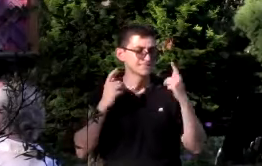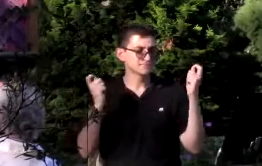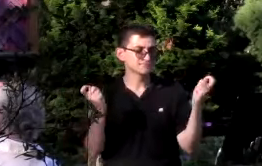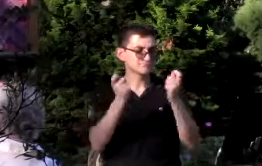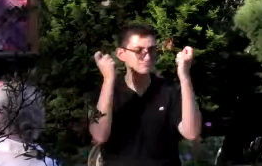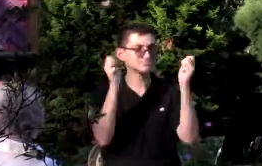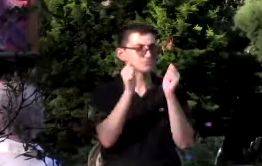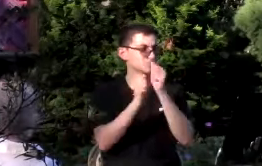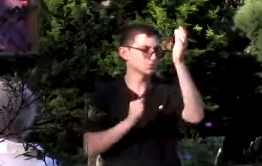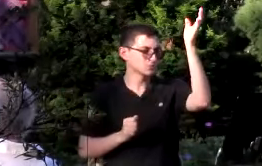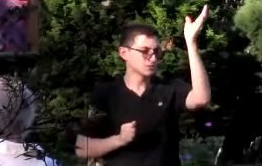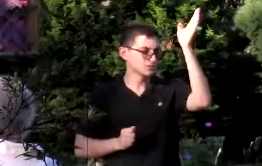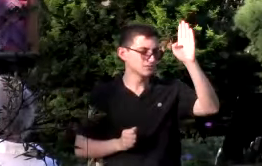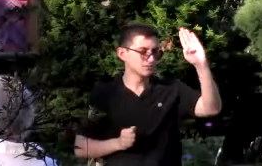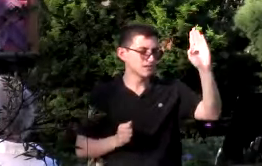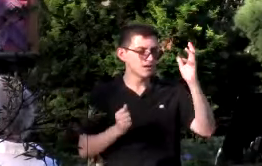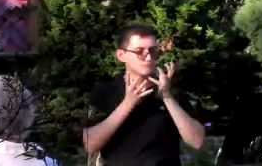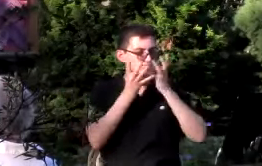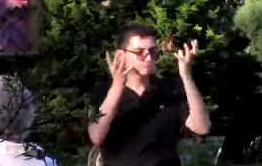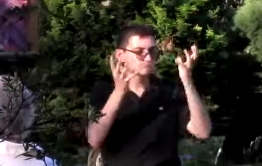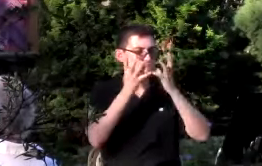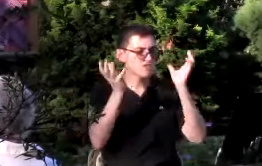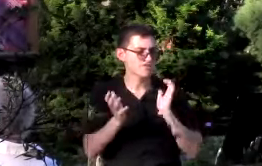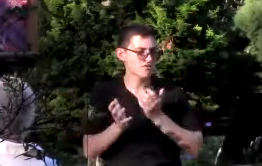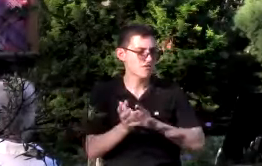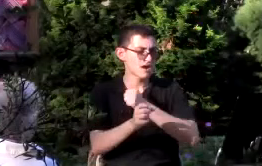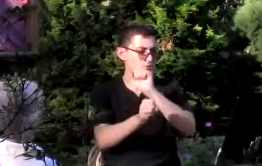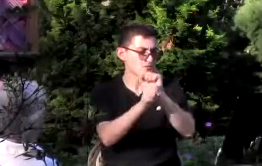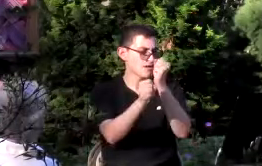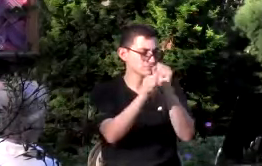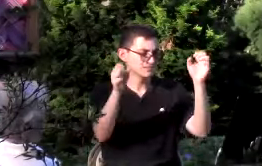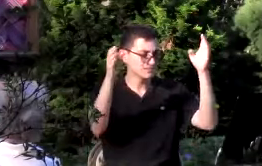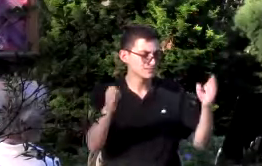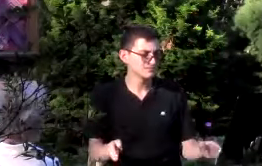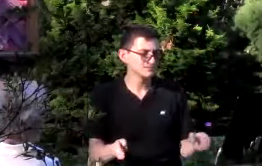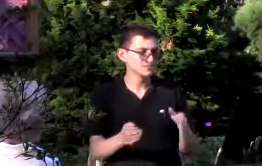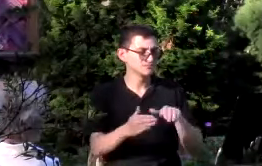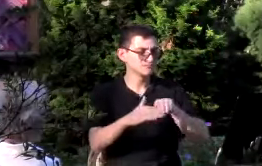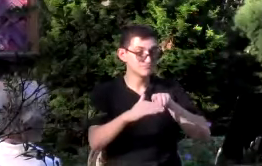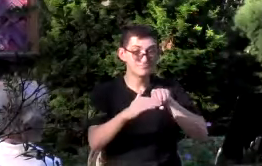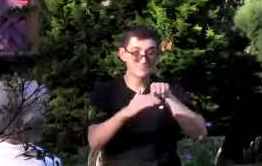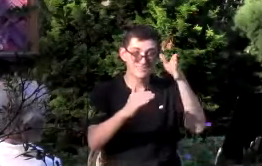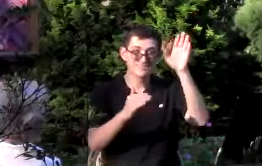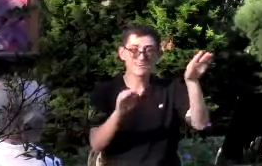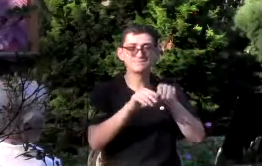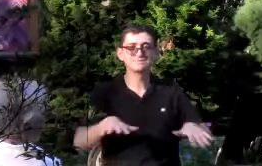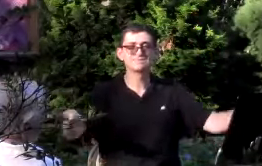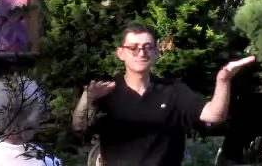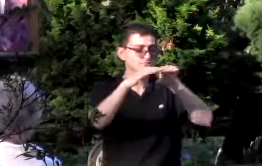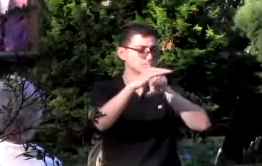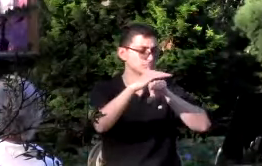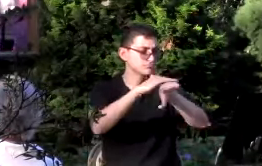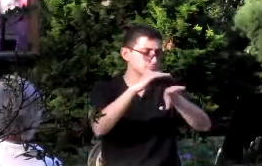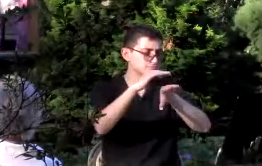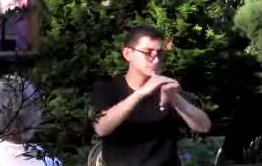Yiram Hayam, Yiram Hayam, Yiram Hayam, Elo, Yalla la, Yalla la la